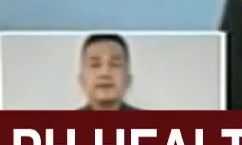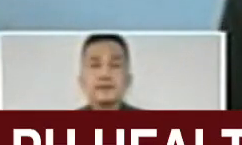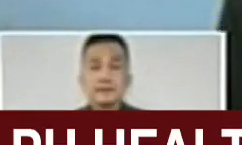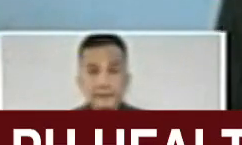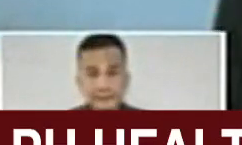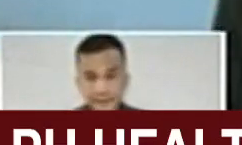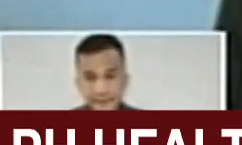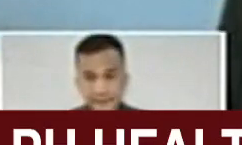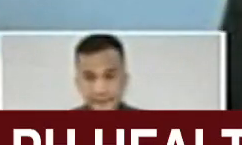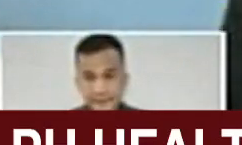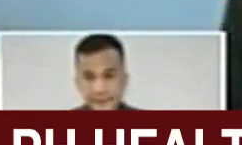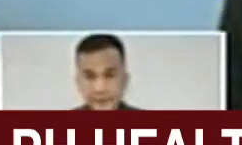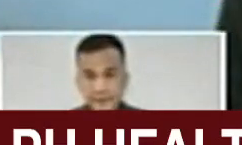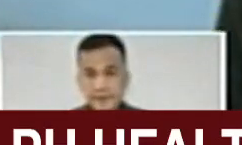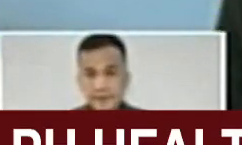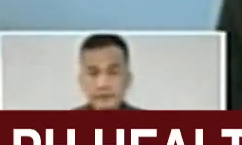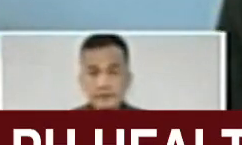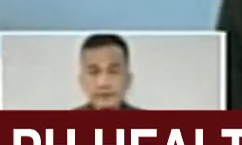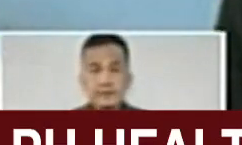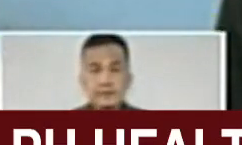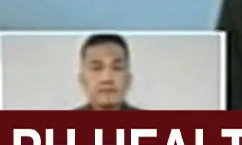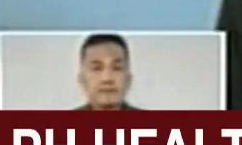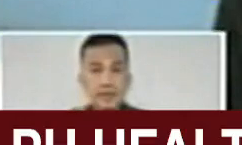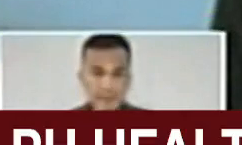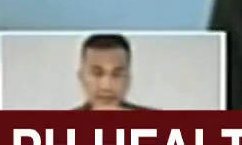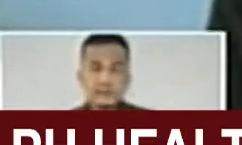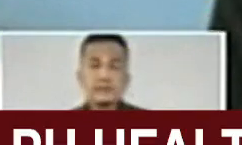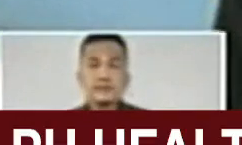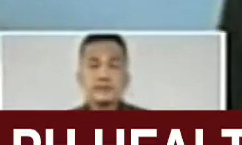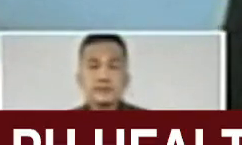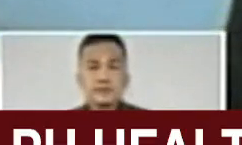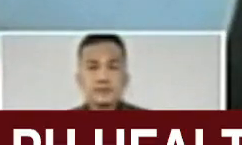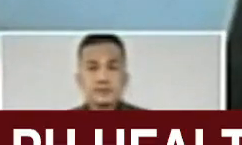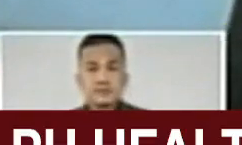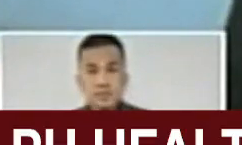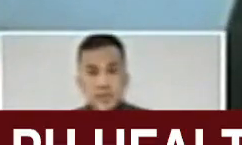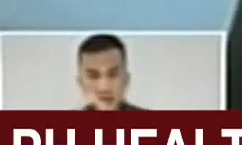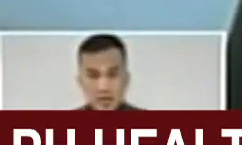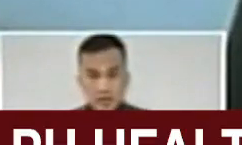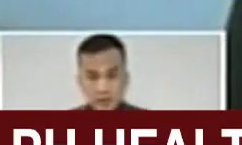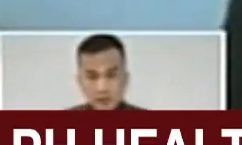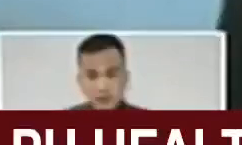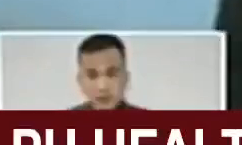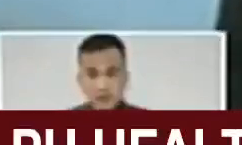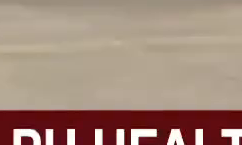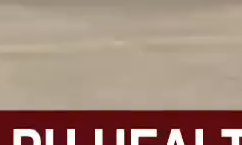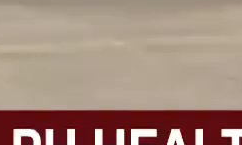hindi ka pwede mag-claim at saka ma-return claims ang mangyayari.